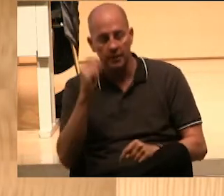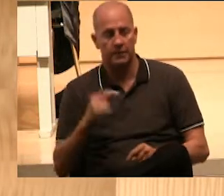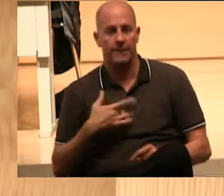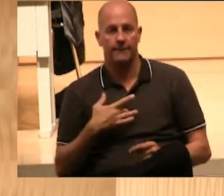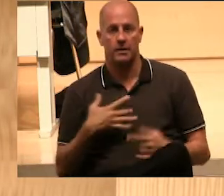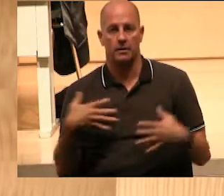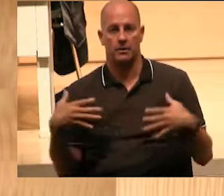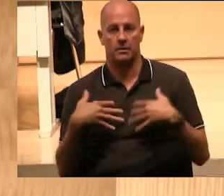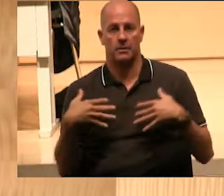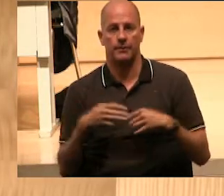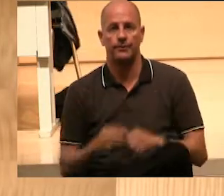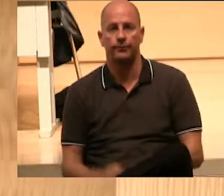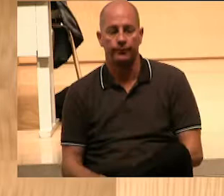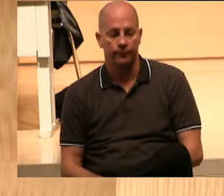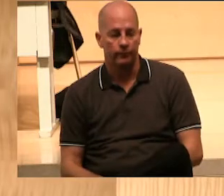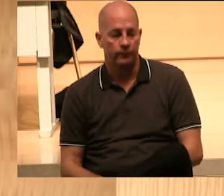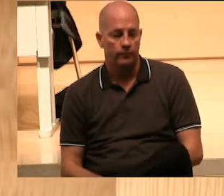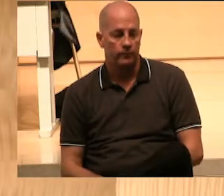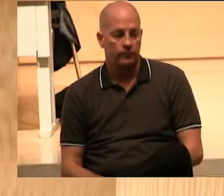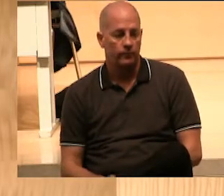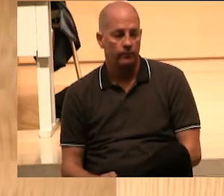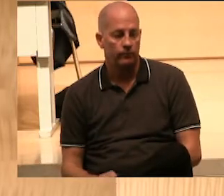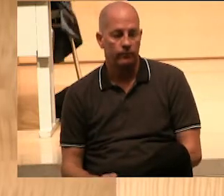are conflicts that need to be resolved.